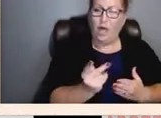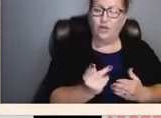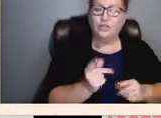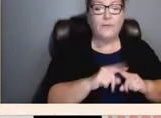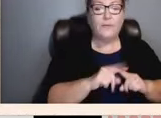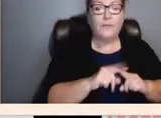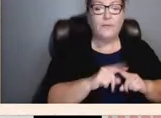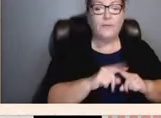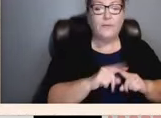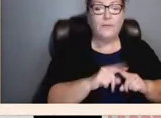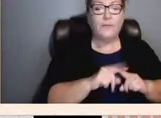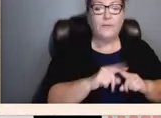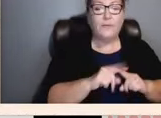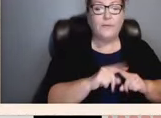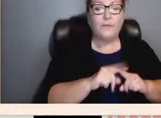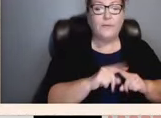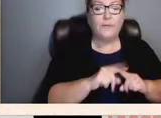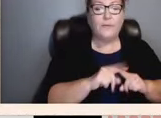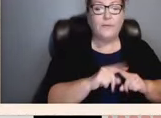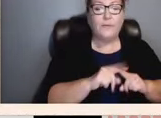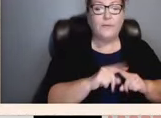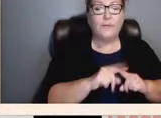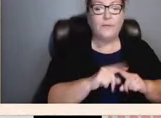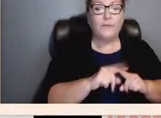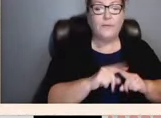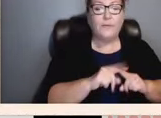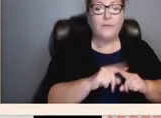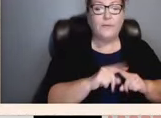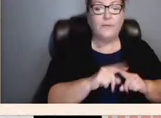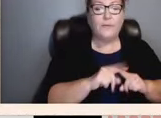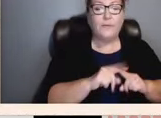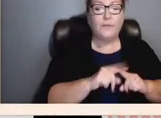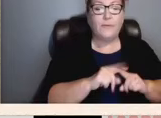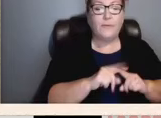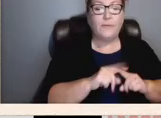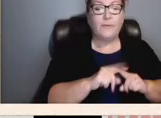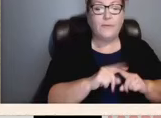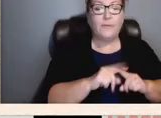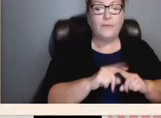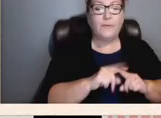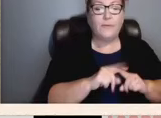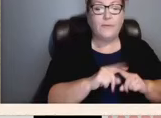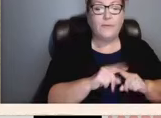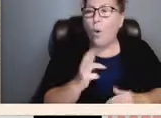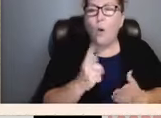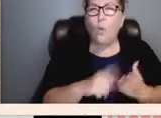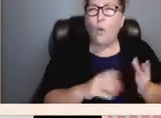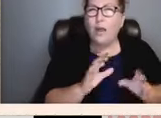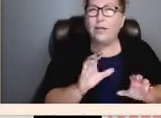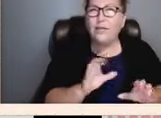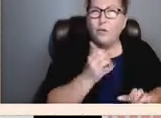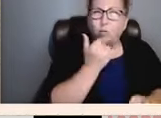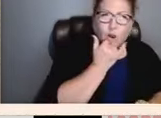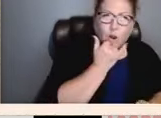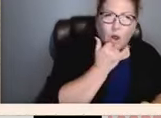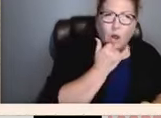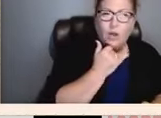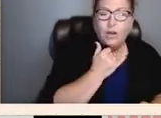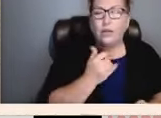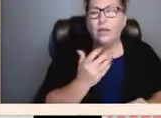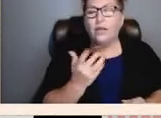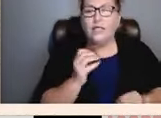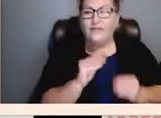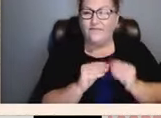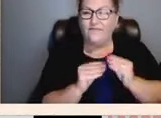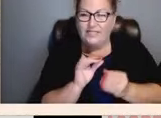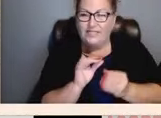ways that we can bypass those failures next time, or what went wrong? Let's bridge those gaps. So having those